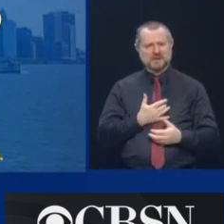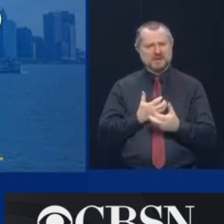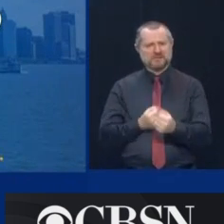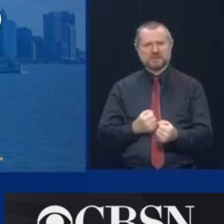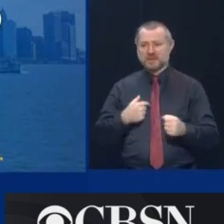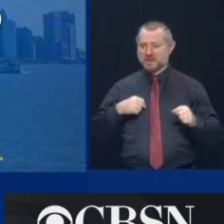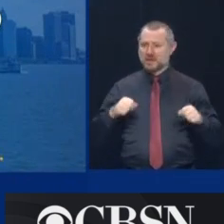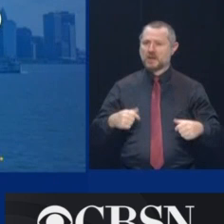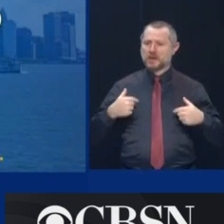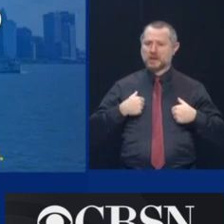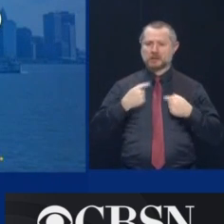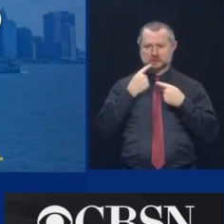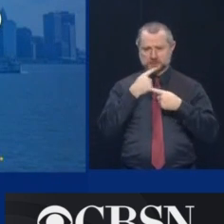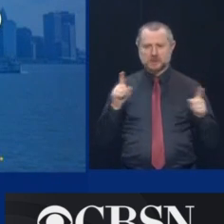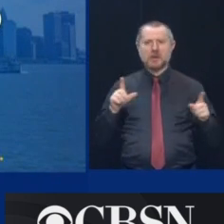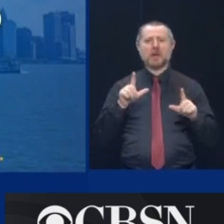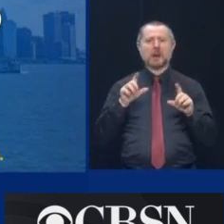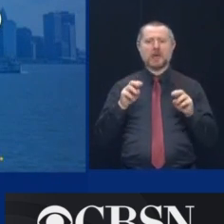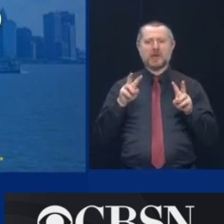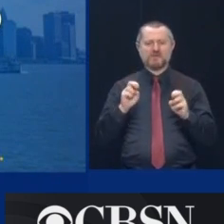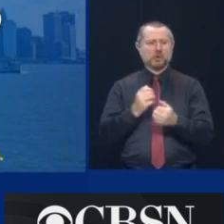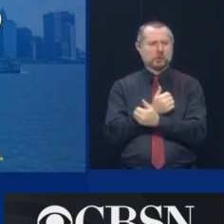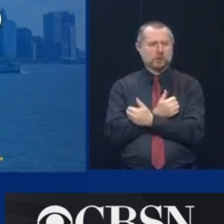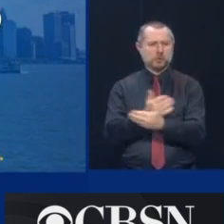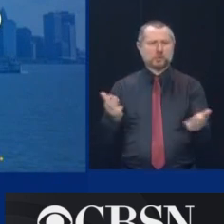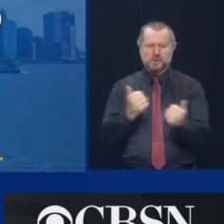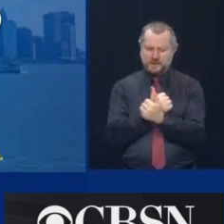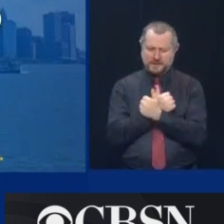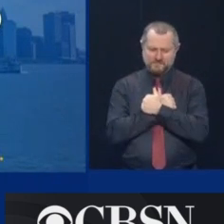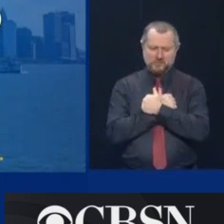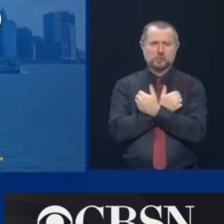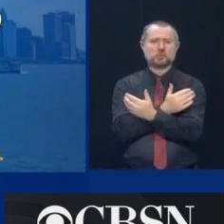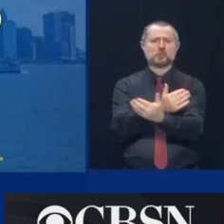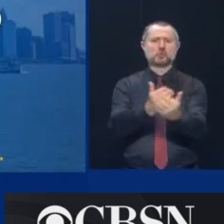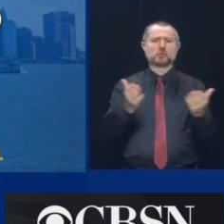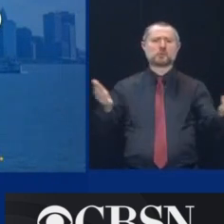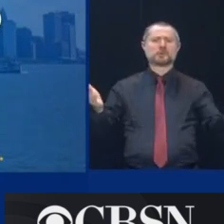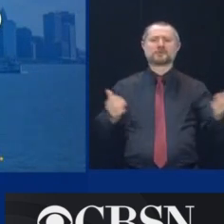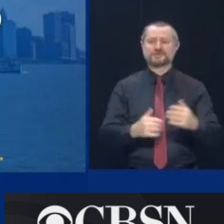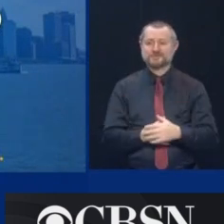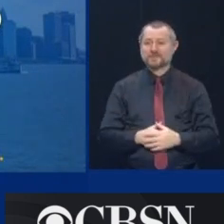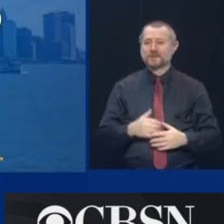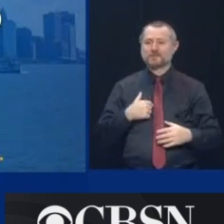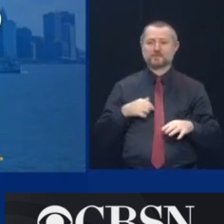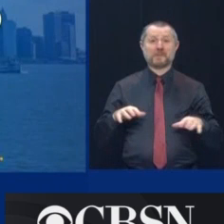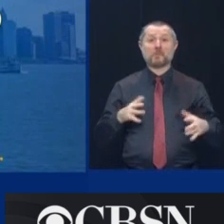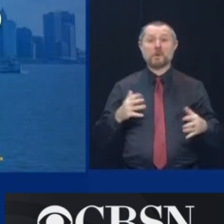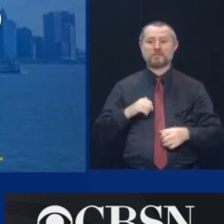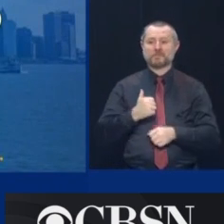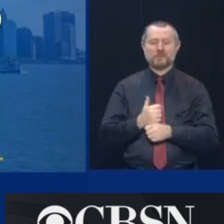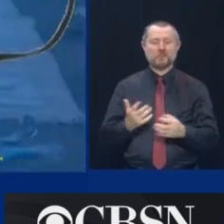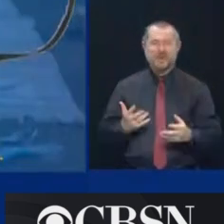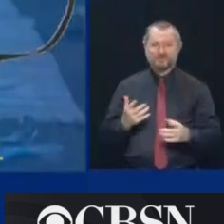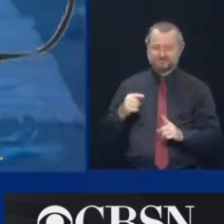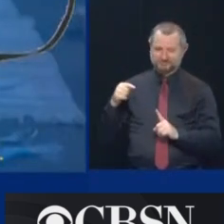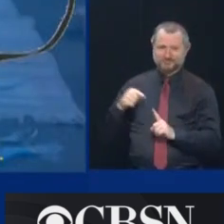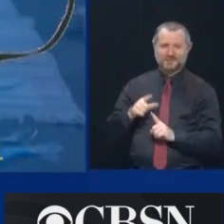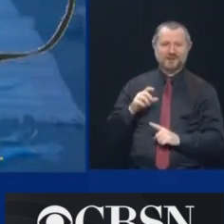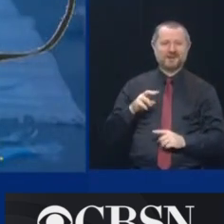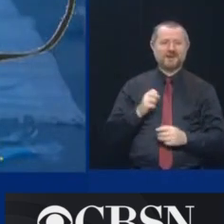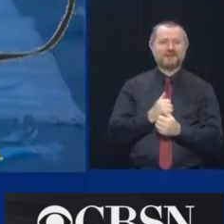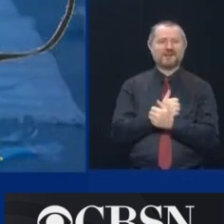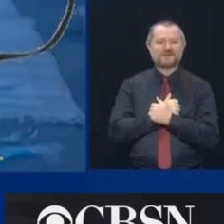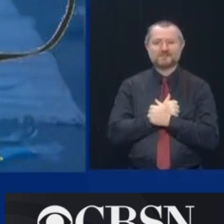you. I love you. And we're acting out of love. That's what New York tough